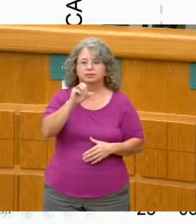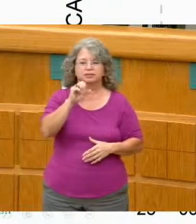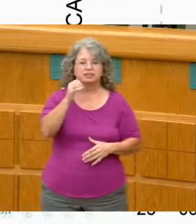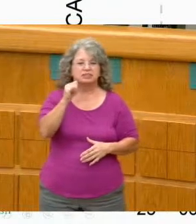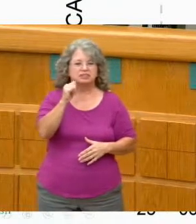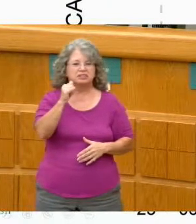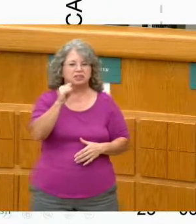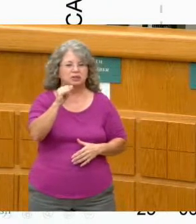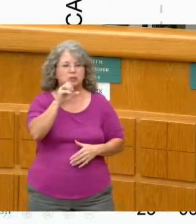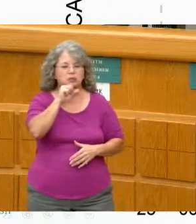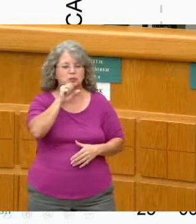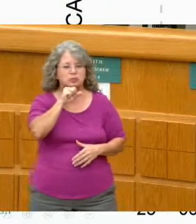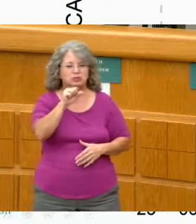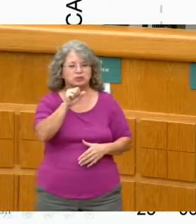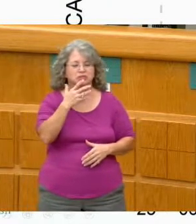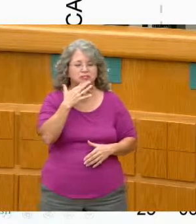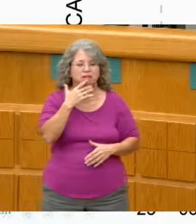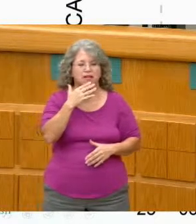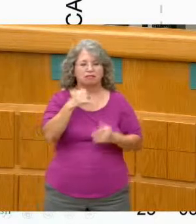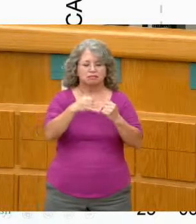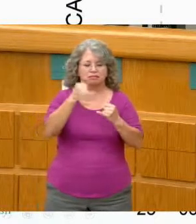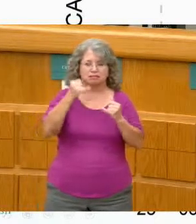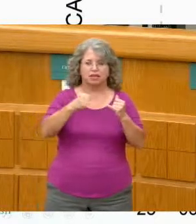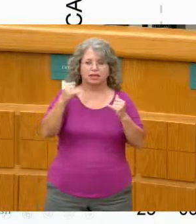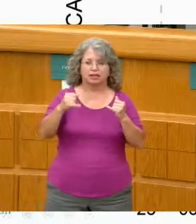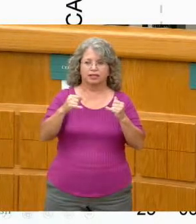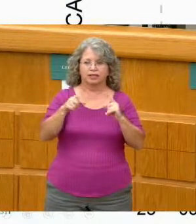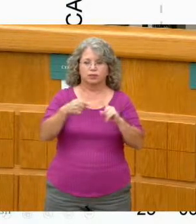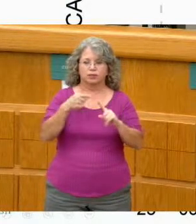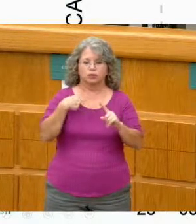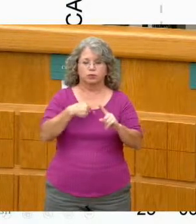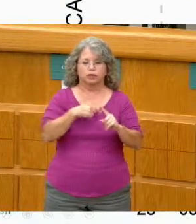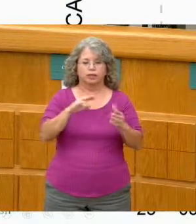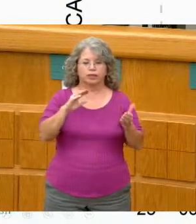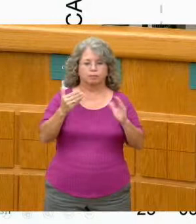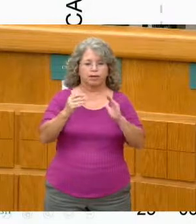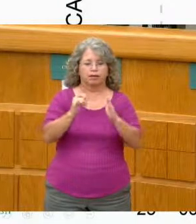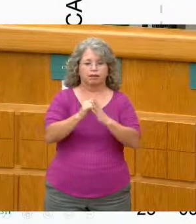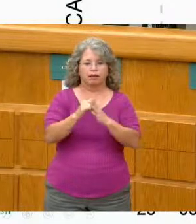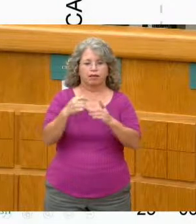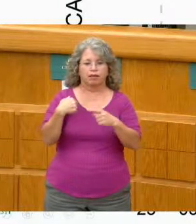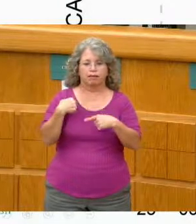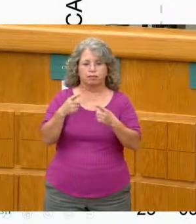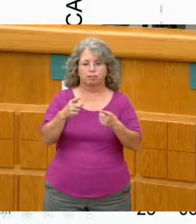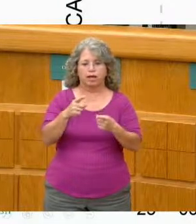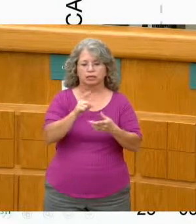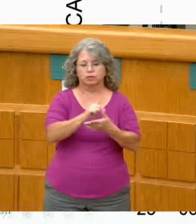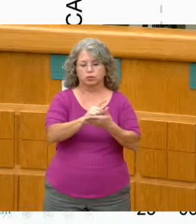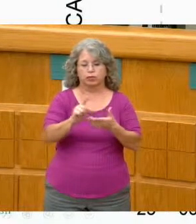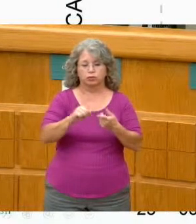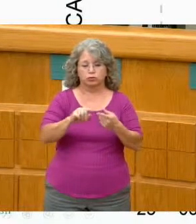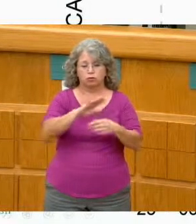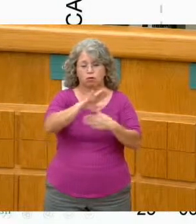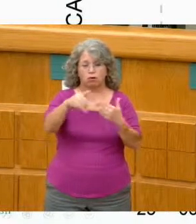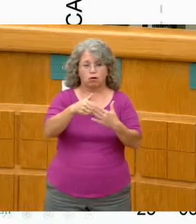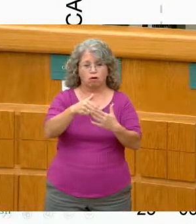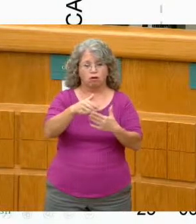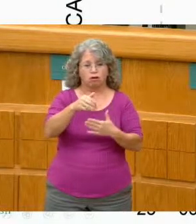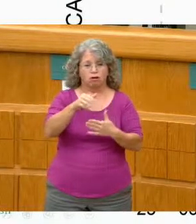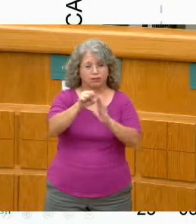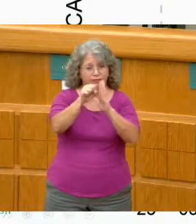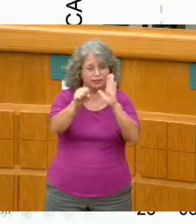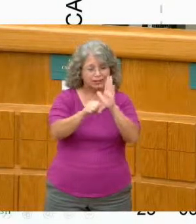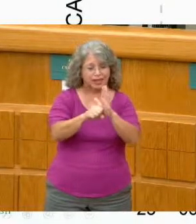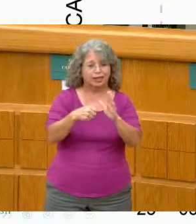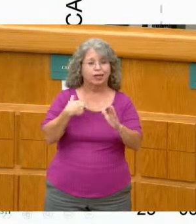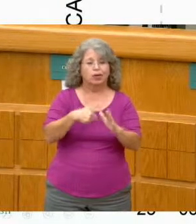colored line here, which is experiencing a precipitous decline in the past week or two. We can see that we still